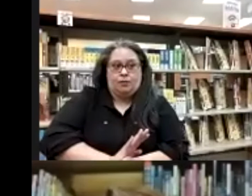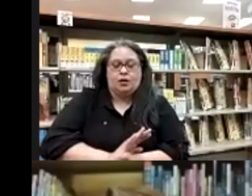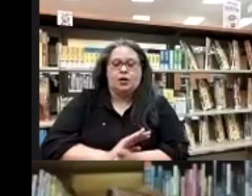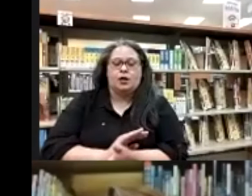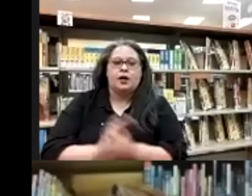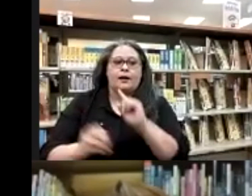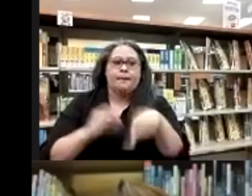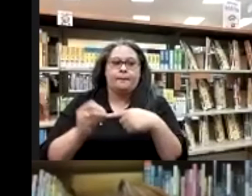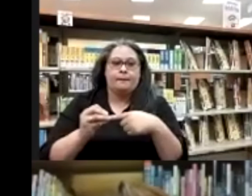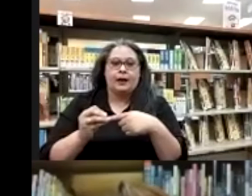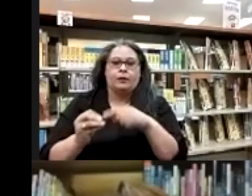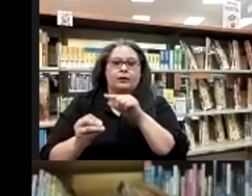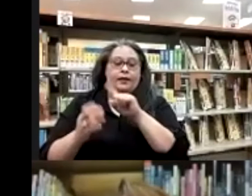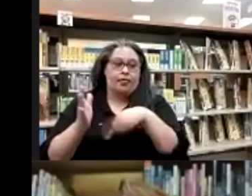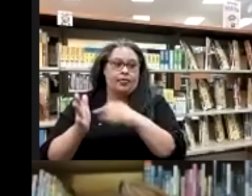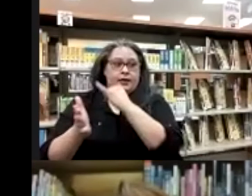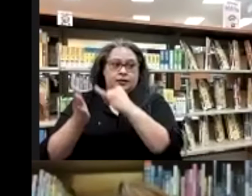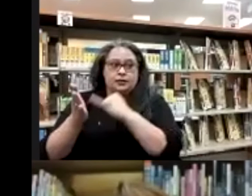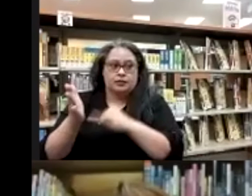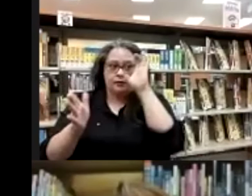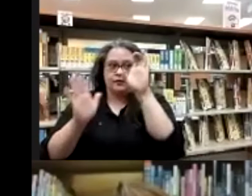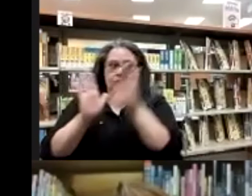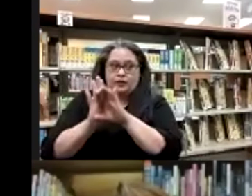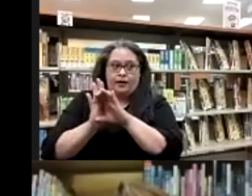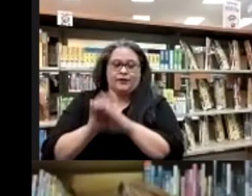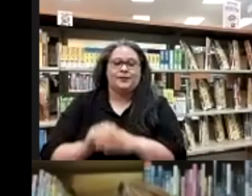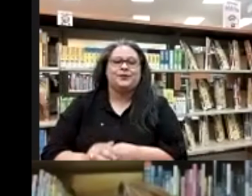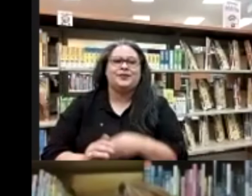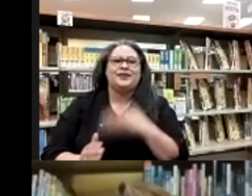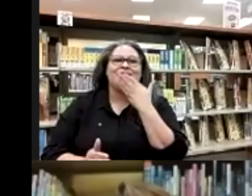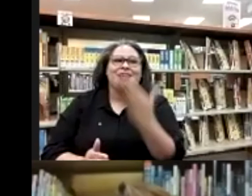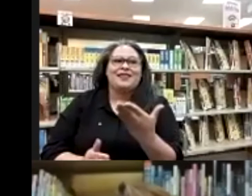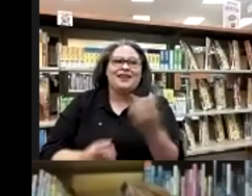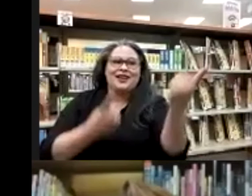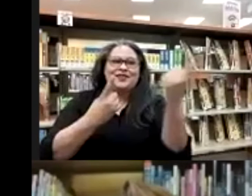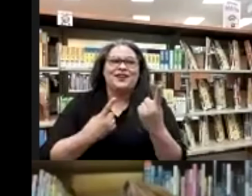Señora de las Iguanas. Thank you for joining Mini Book Plus Art,